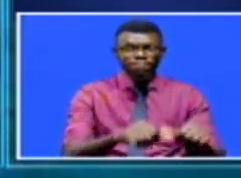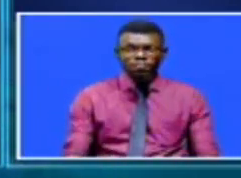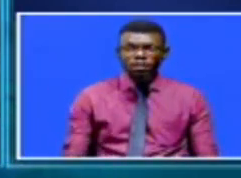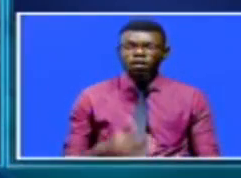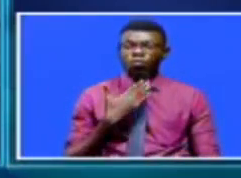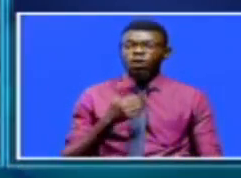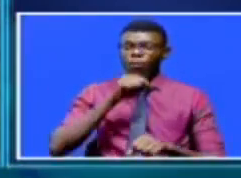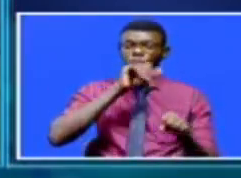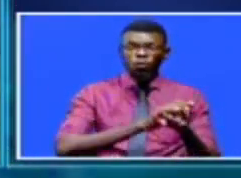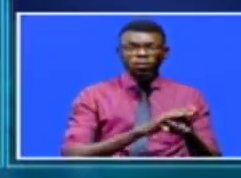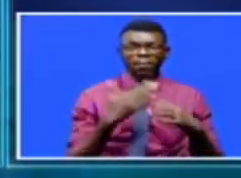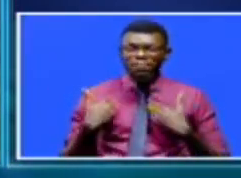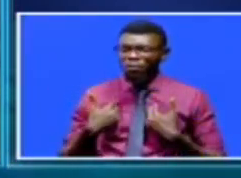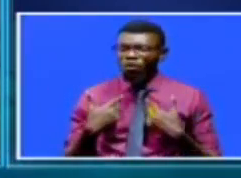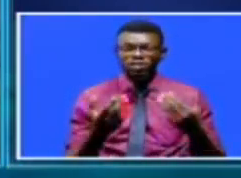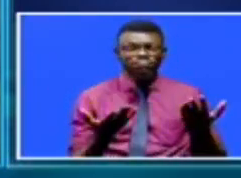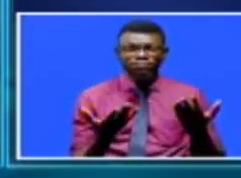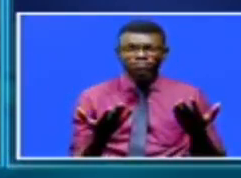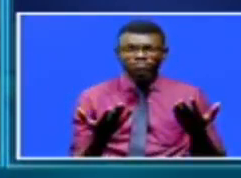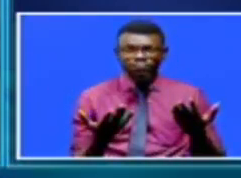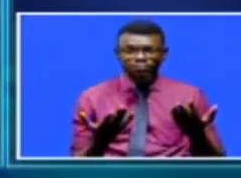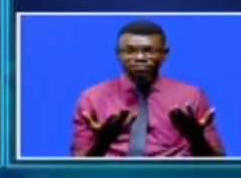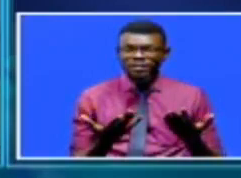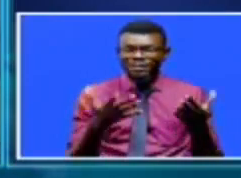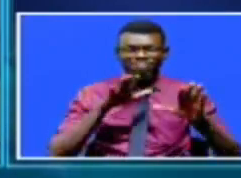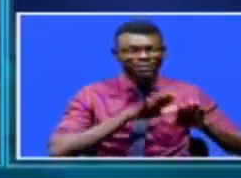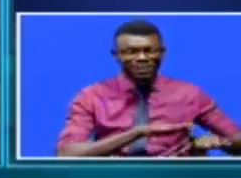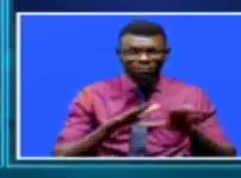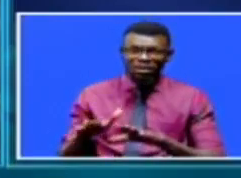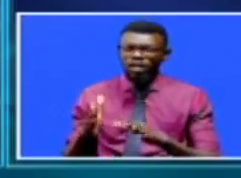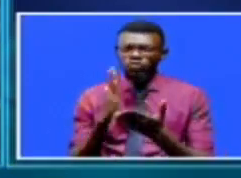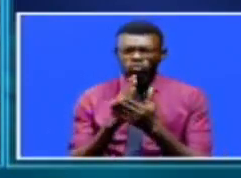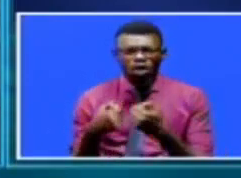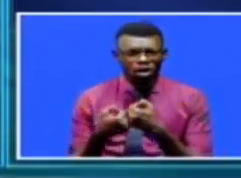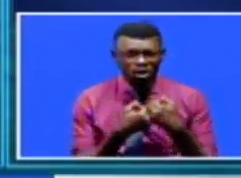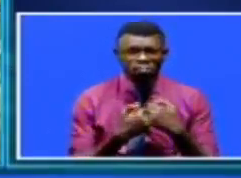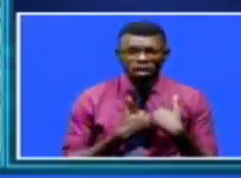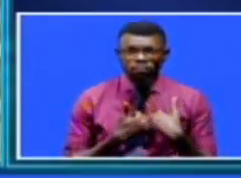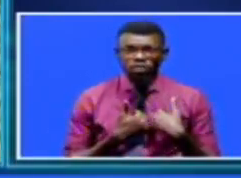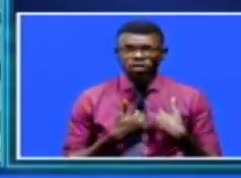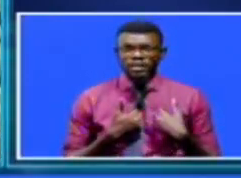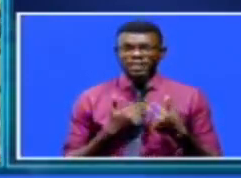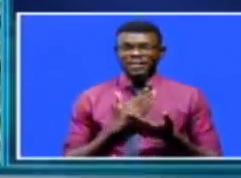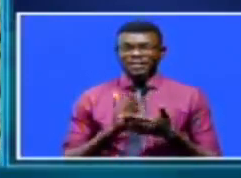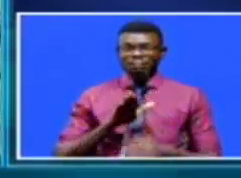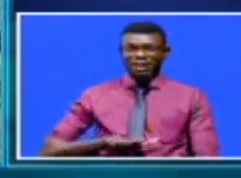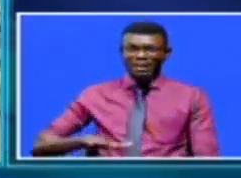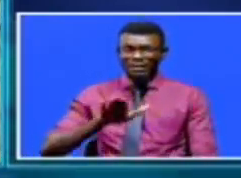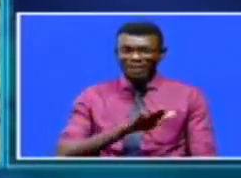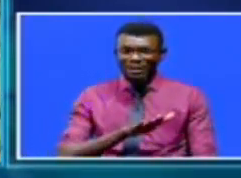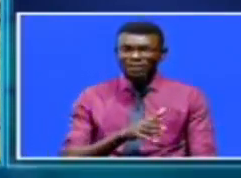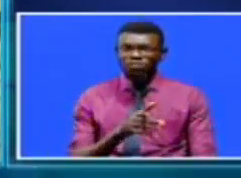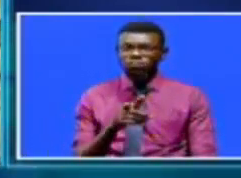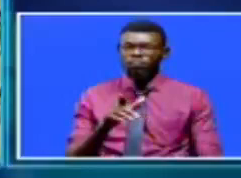we want to assure all affected that in spite of the logistics challenges, because some areas flooding has